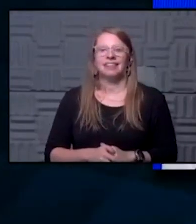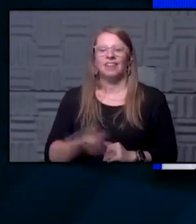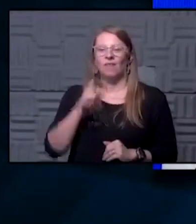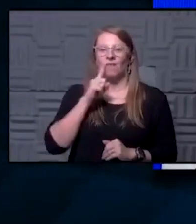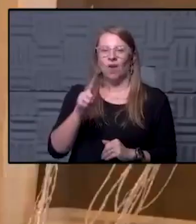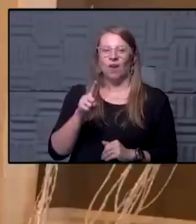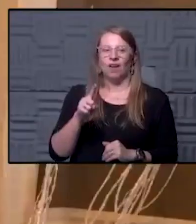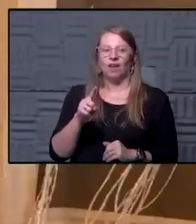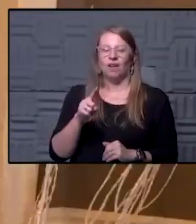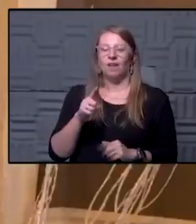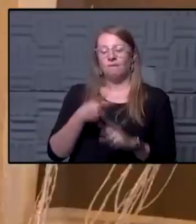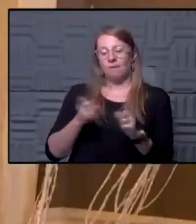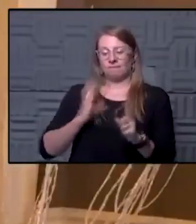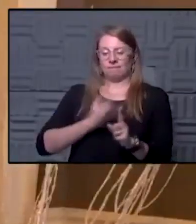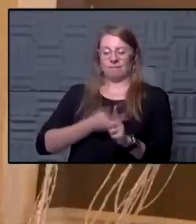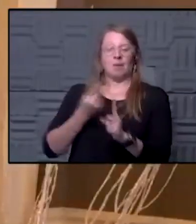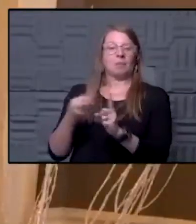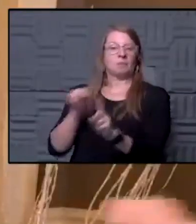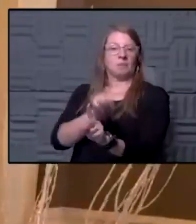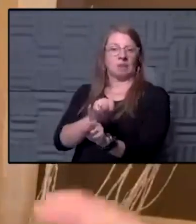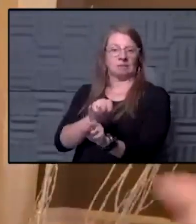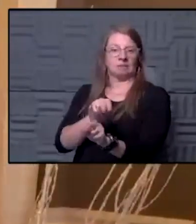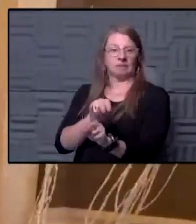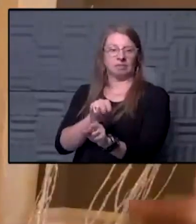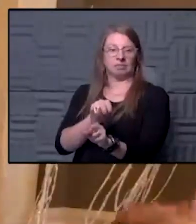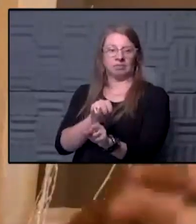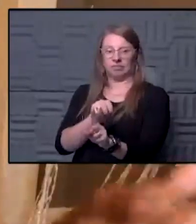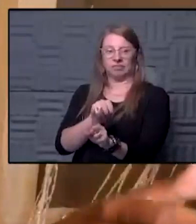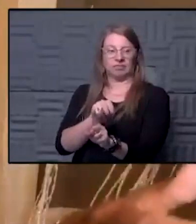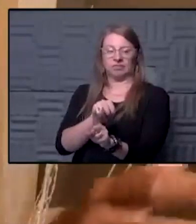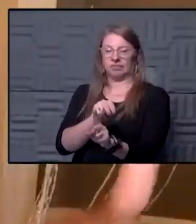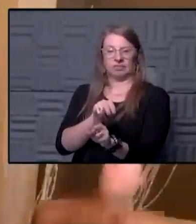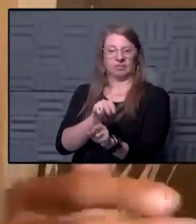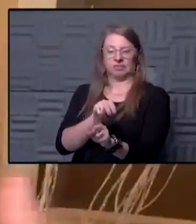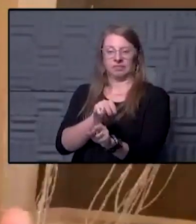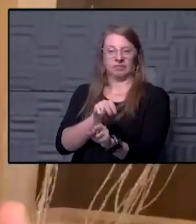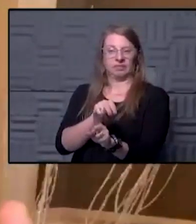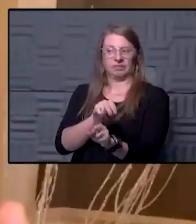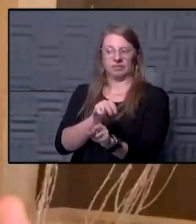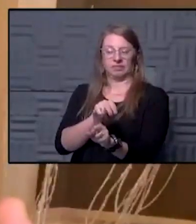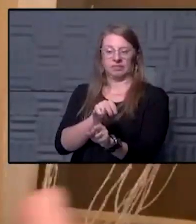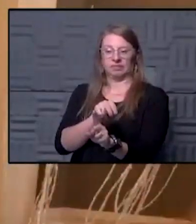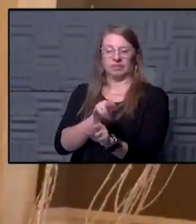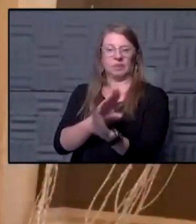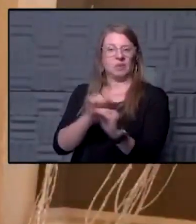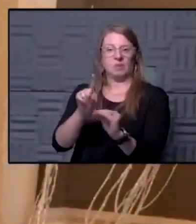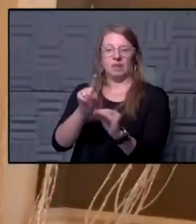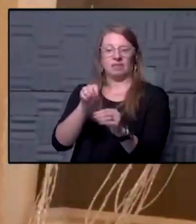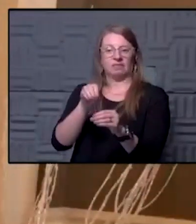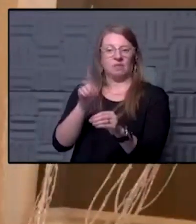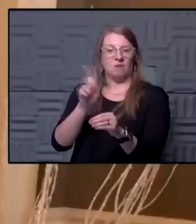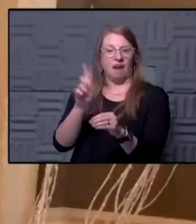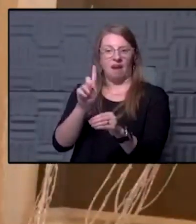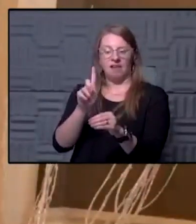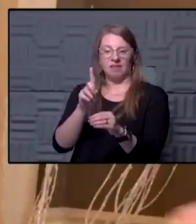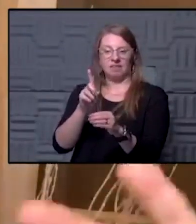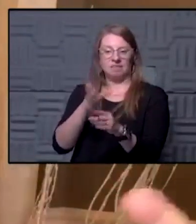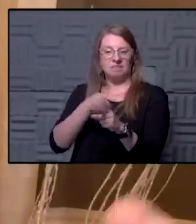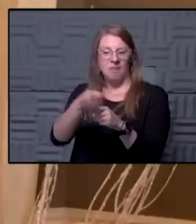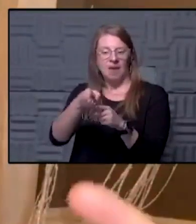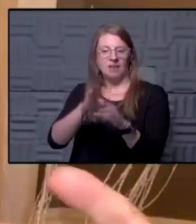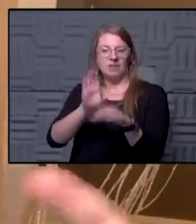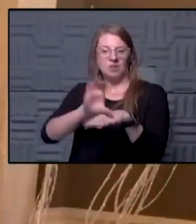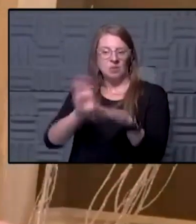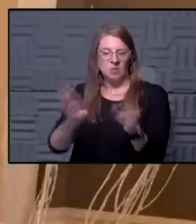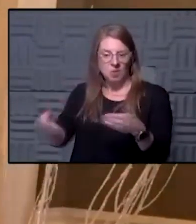Well, from our perspective, we do not have anyone basically in the sanctuary. So it's just